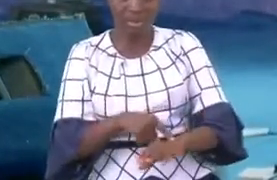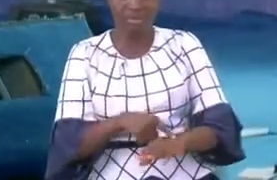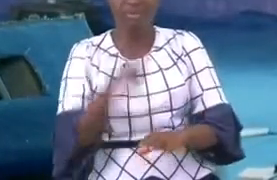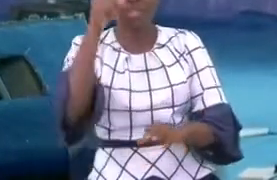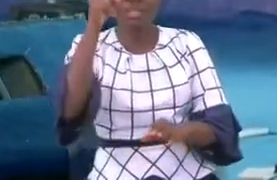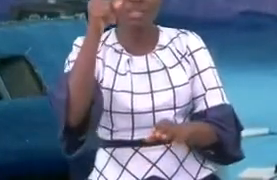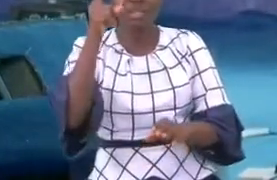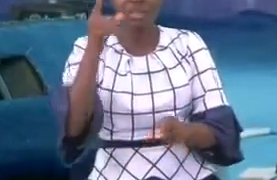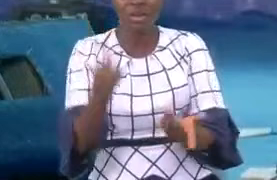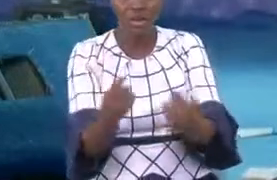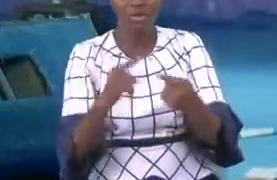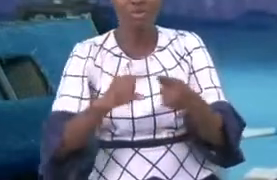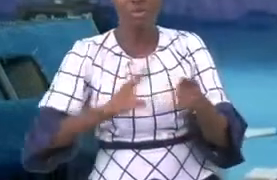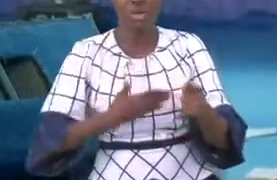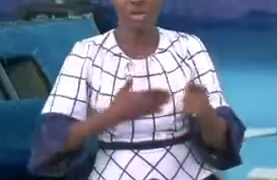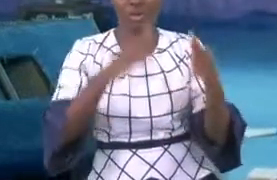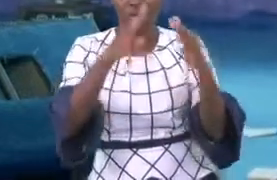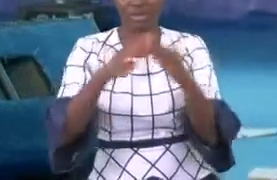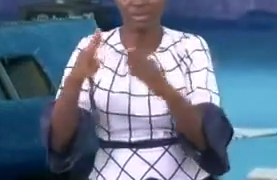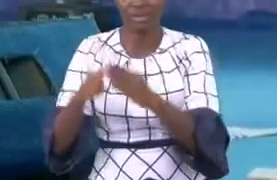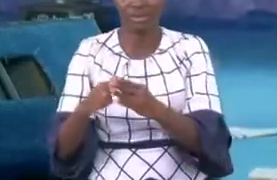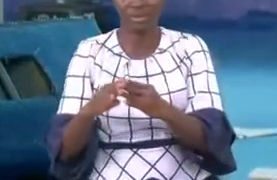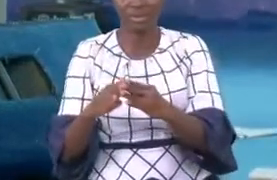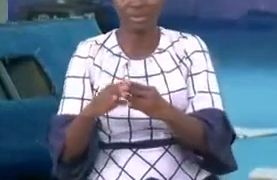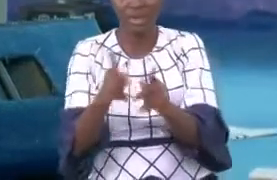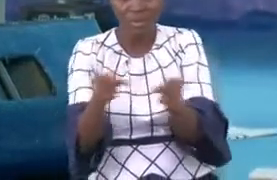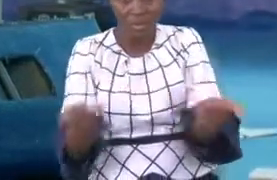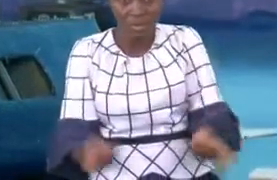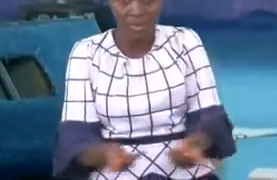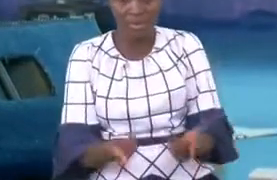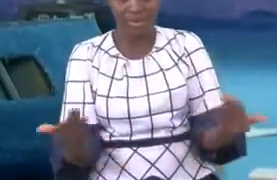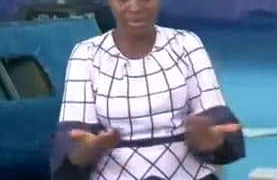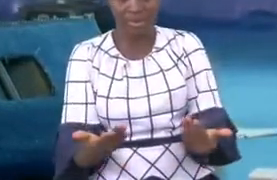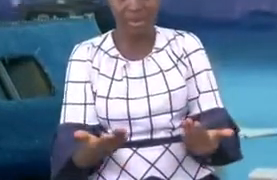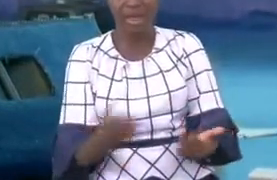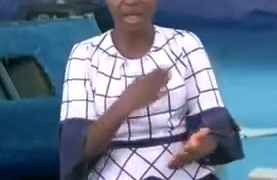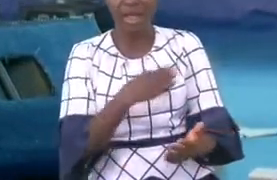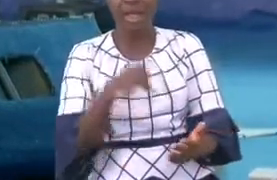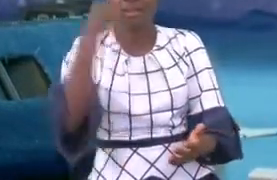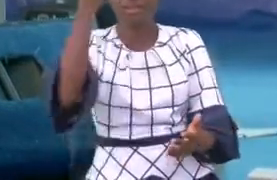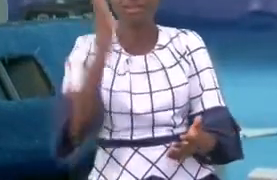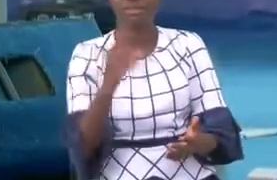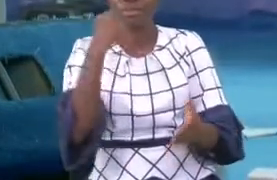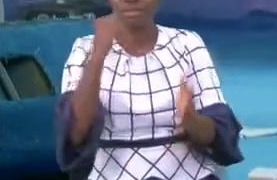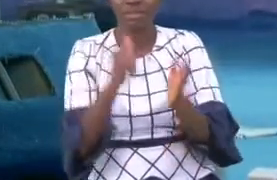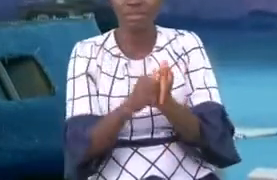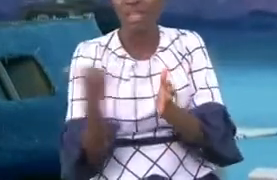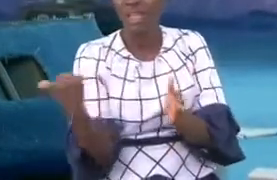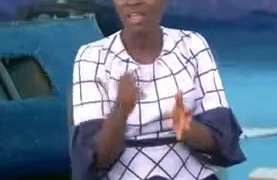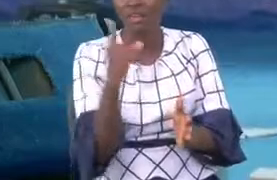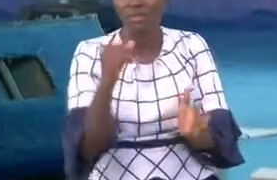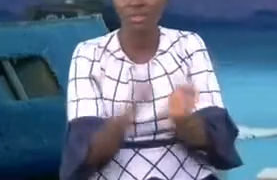whoever comes, I'm going to bless him. Seek ye the Lord while he may be found. You